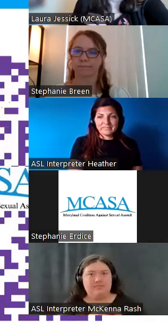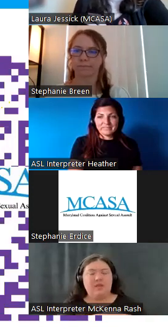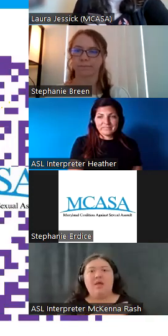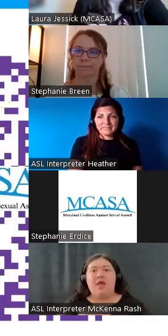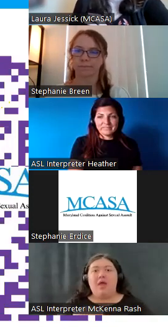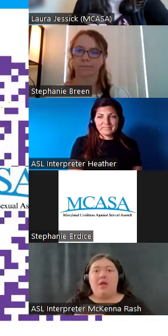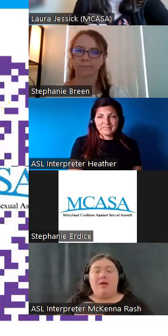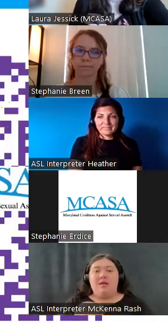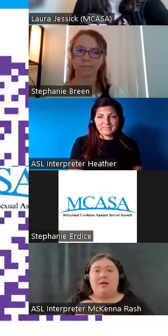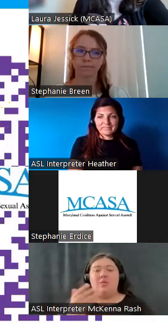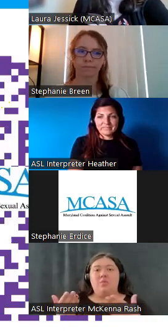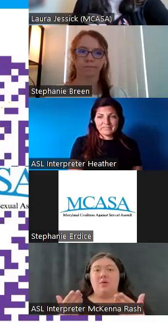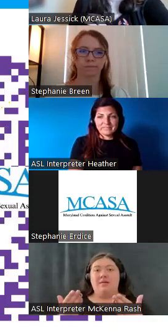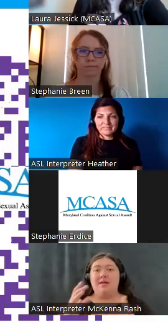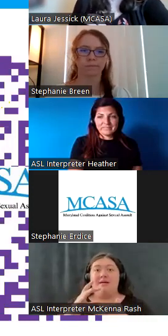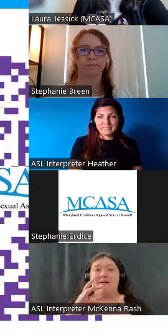and what